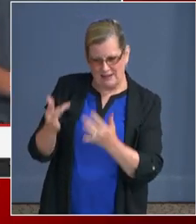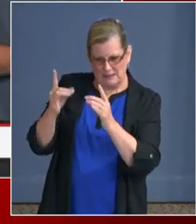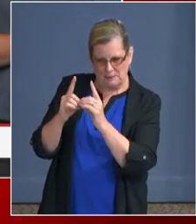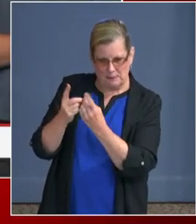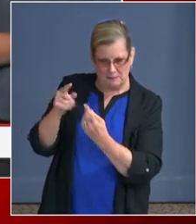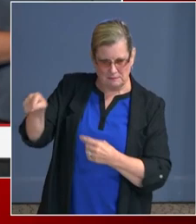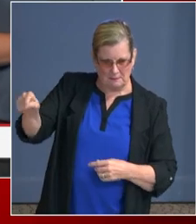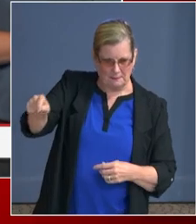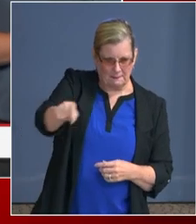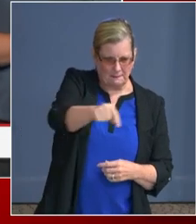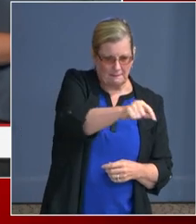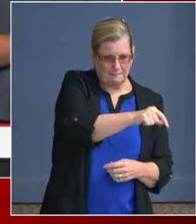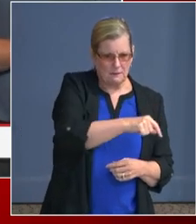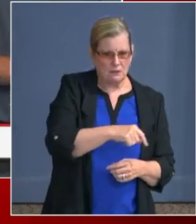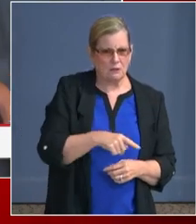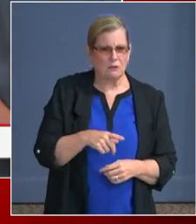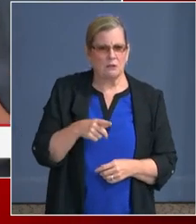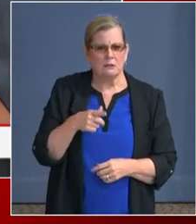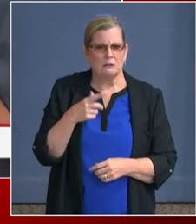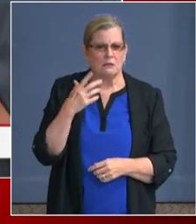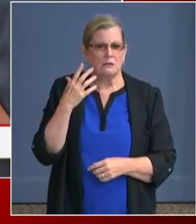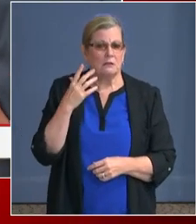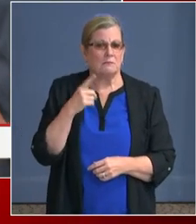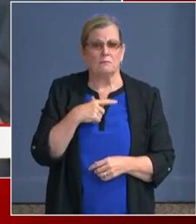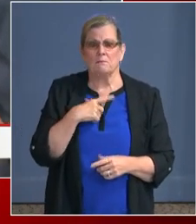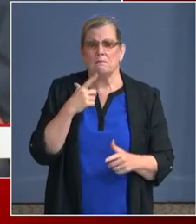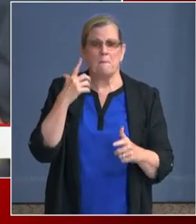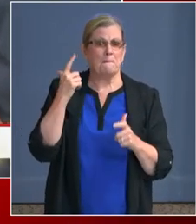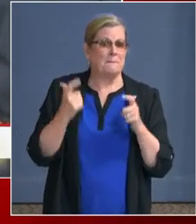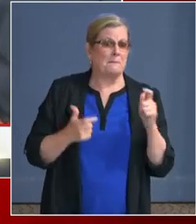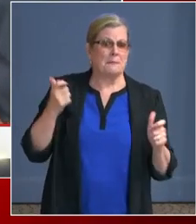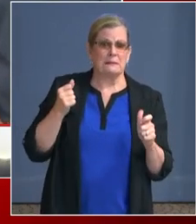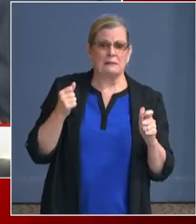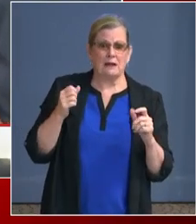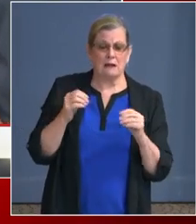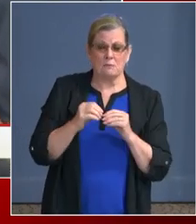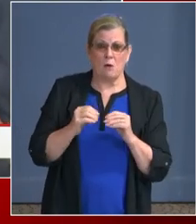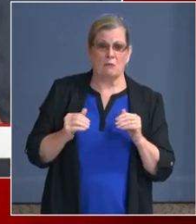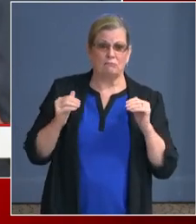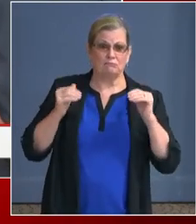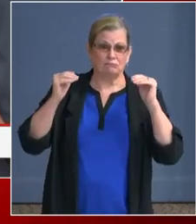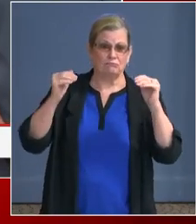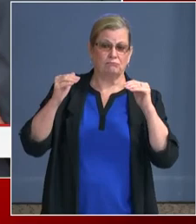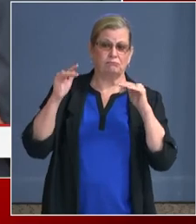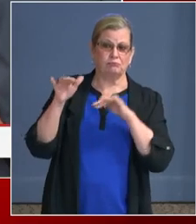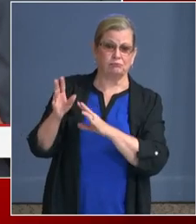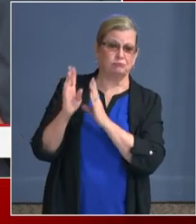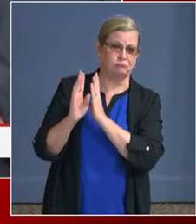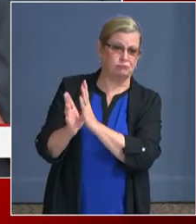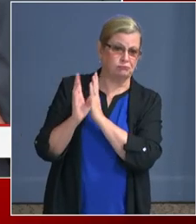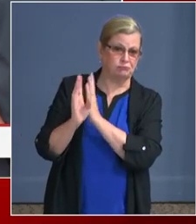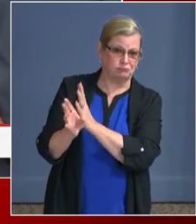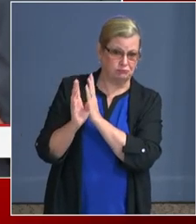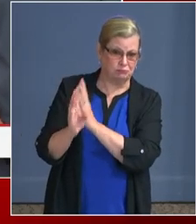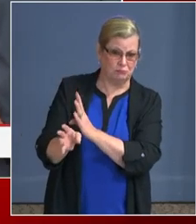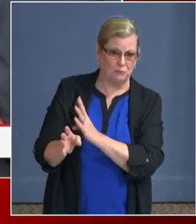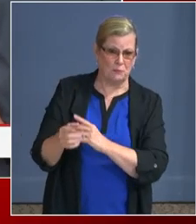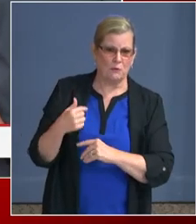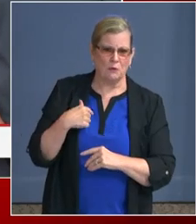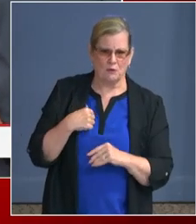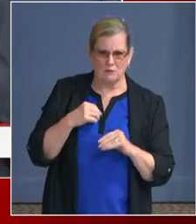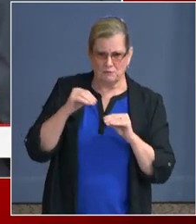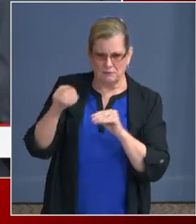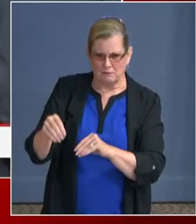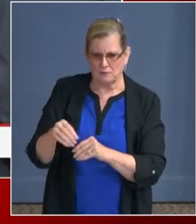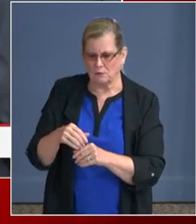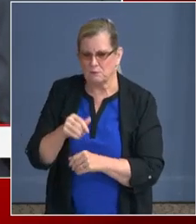health lab, and they are going out to those. That's our biggest, most high volume area. So we wanted to move those on to our the laboratories that we've